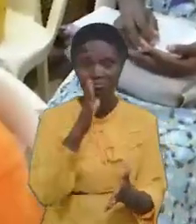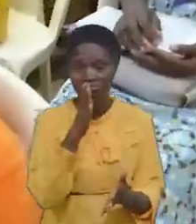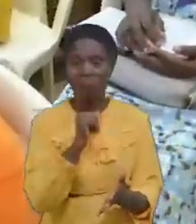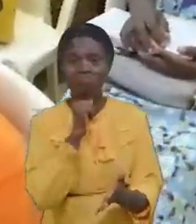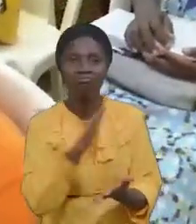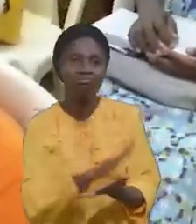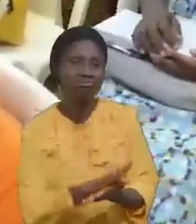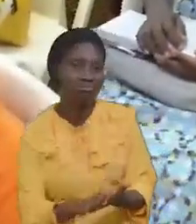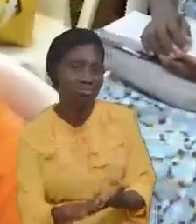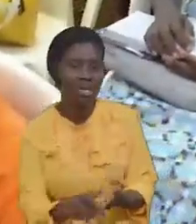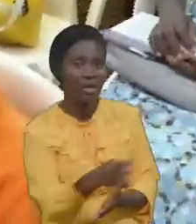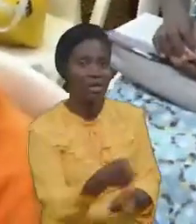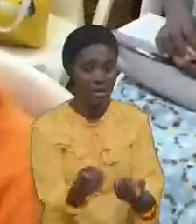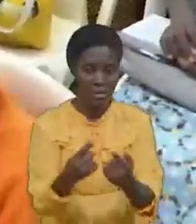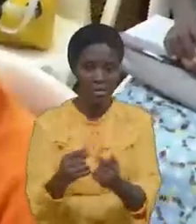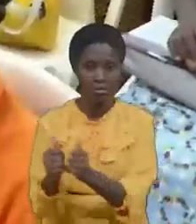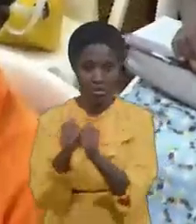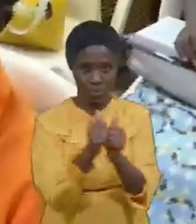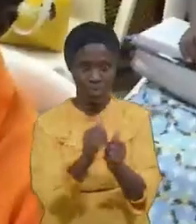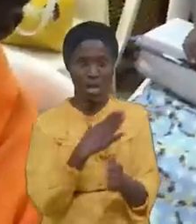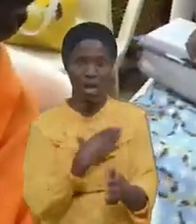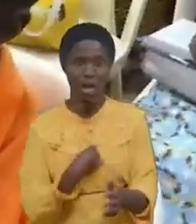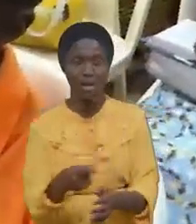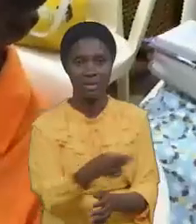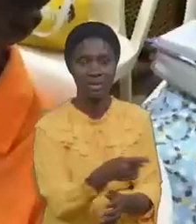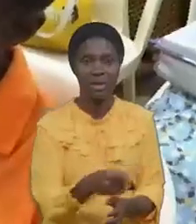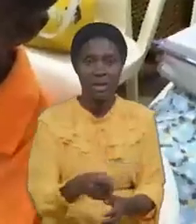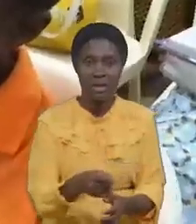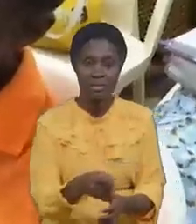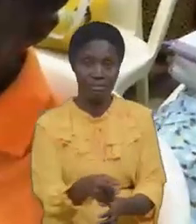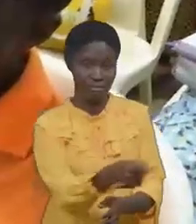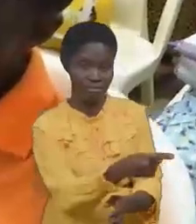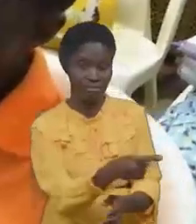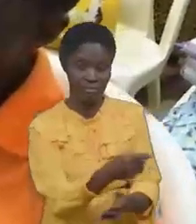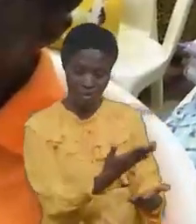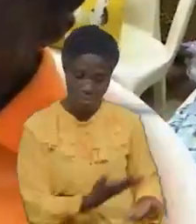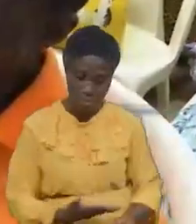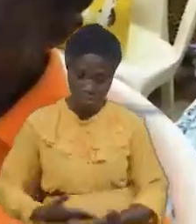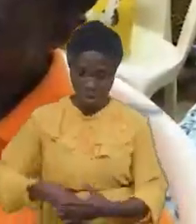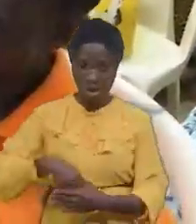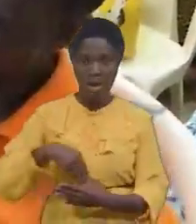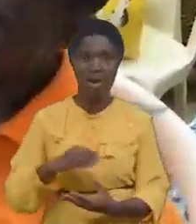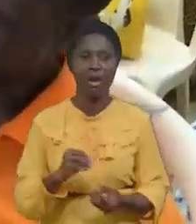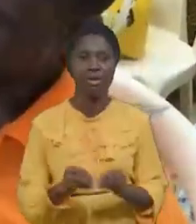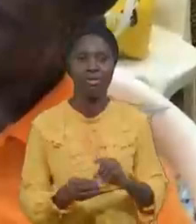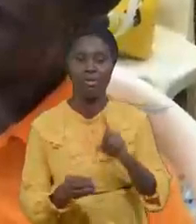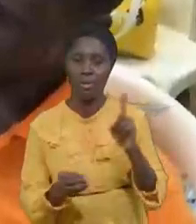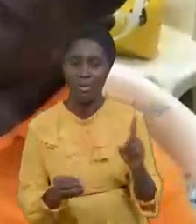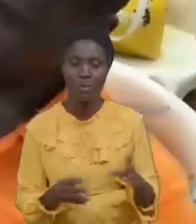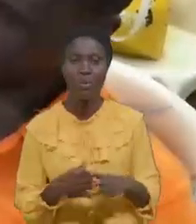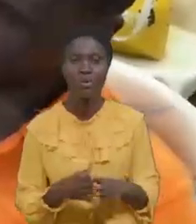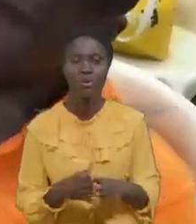They came together and then they brought out number one, Cain.